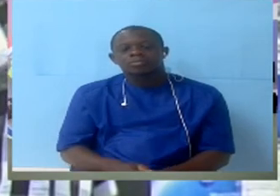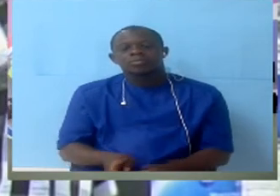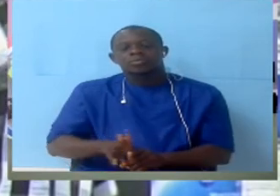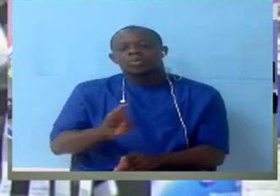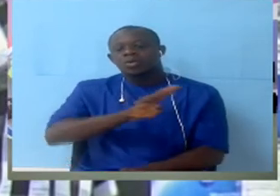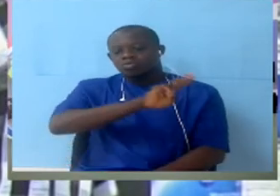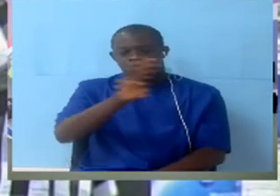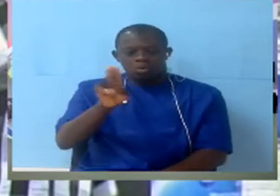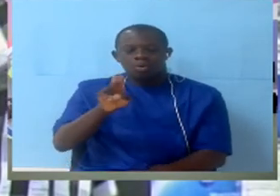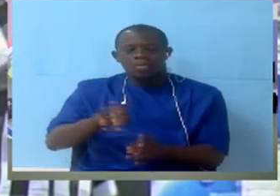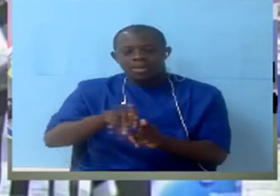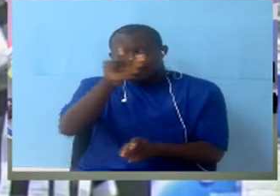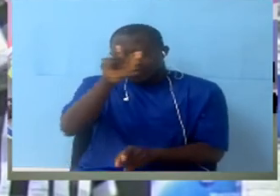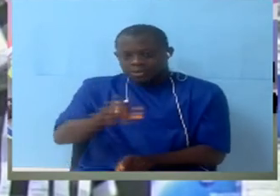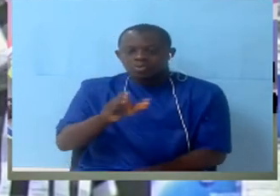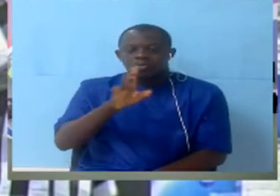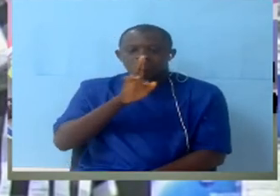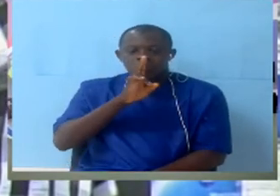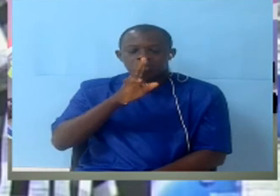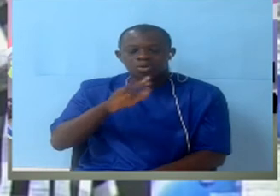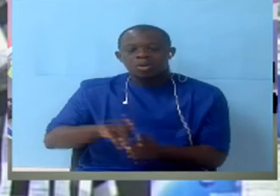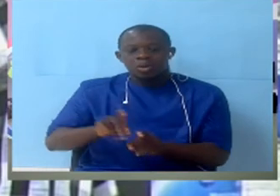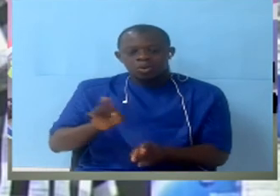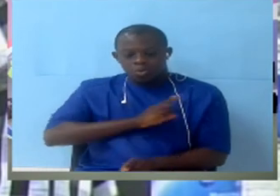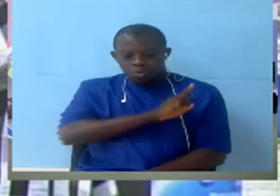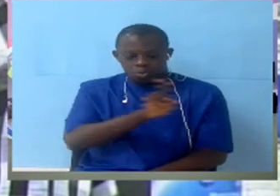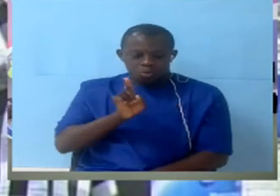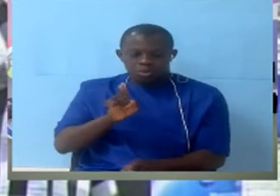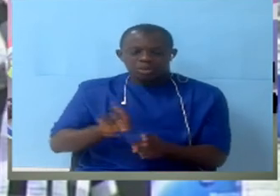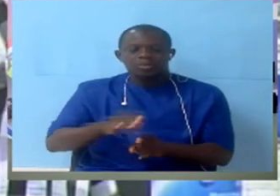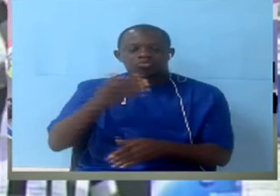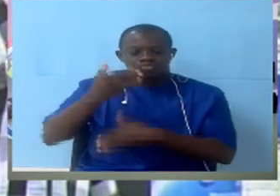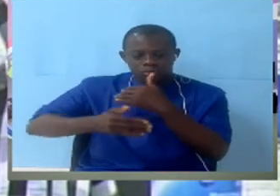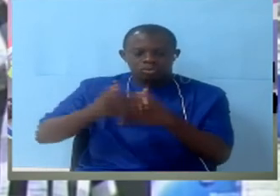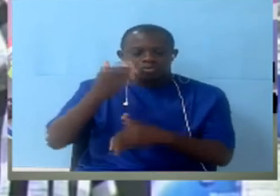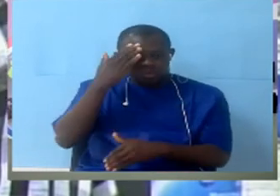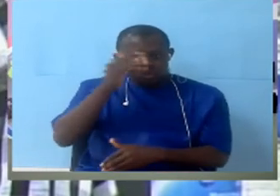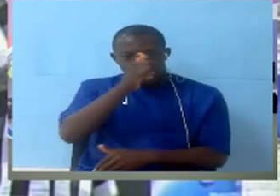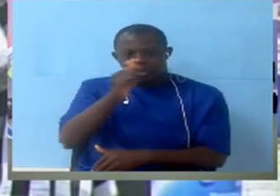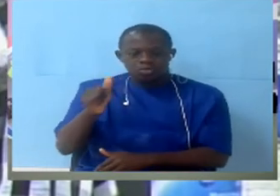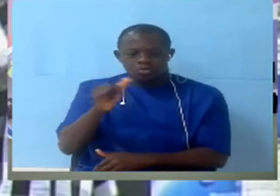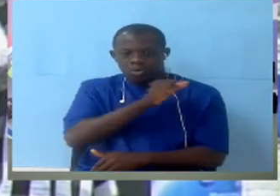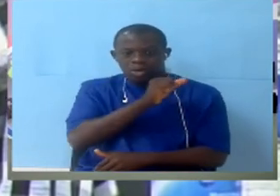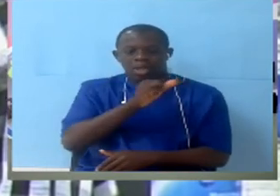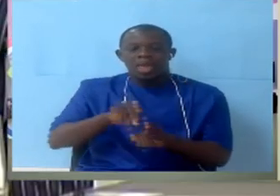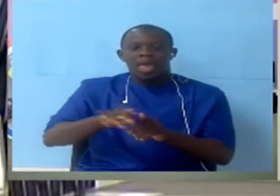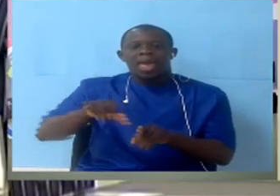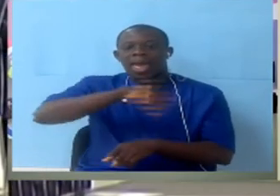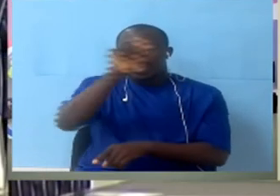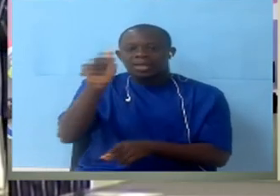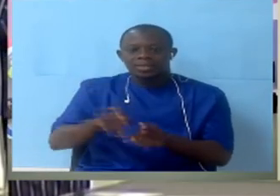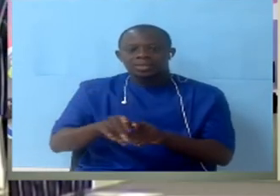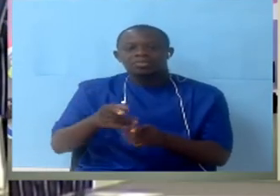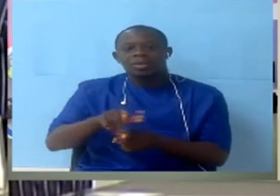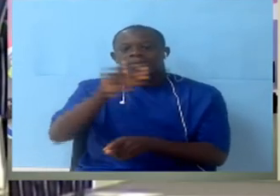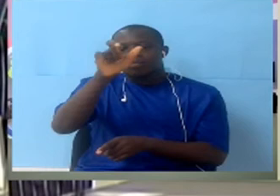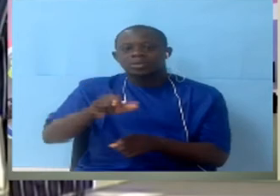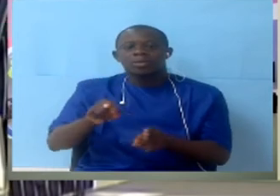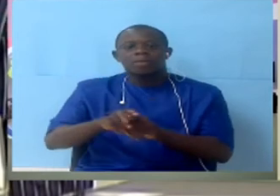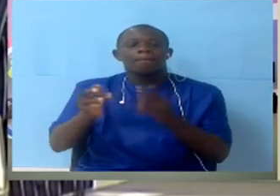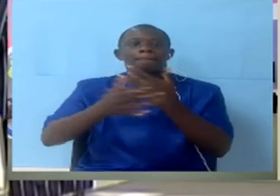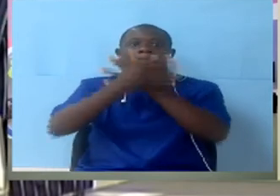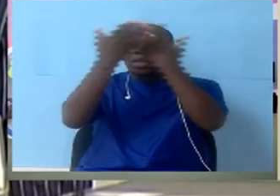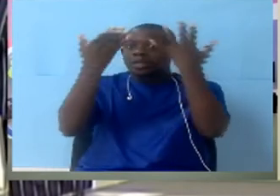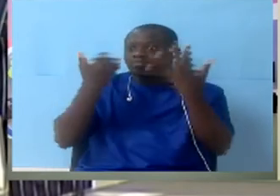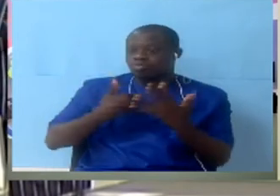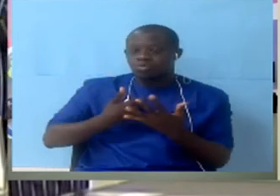No, but he's somebody whom we were closely acquainted. Well, he is also acquainted with a host of other